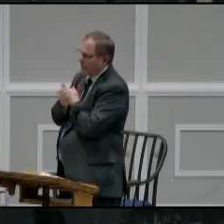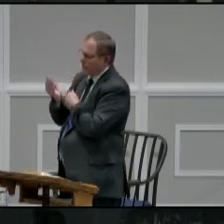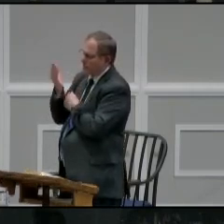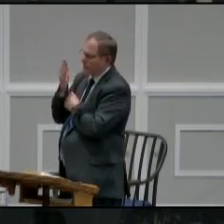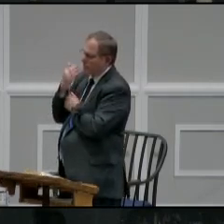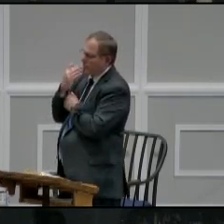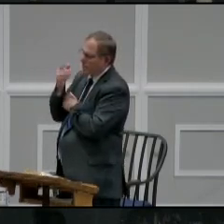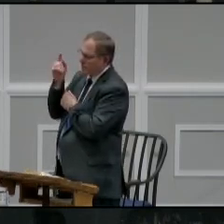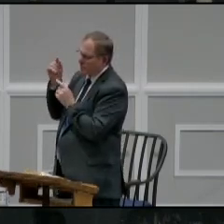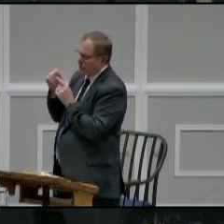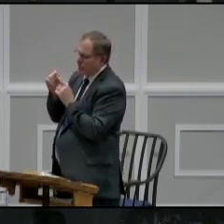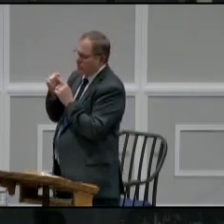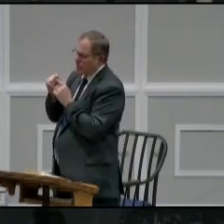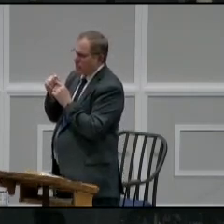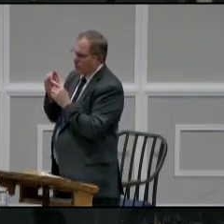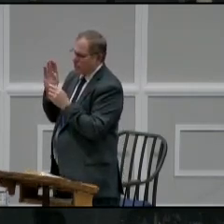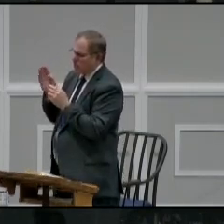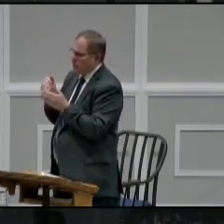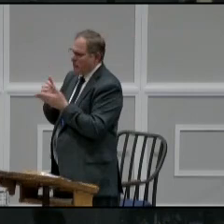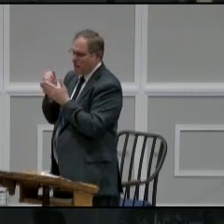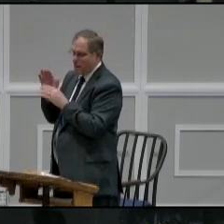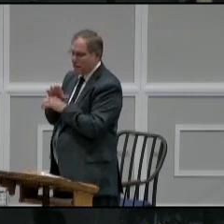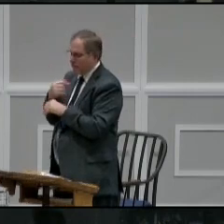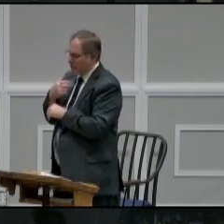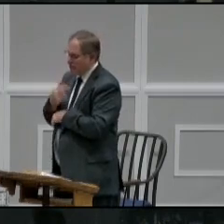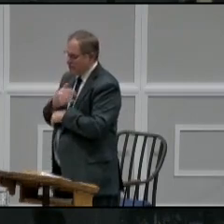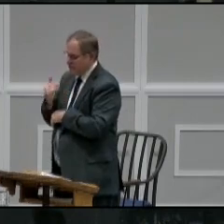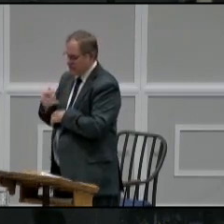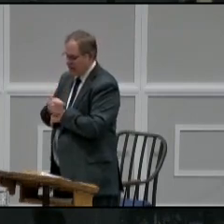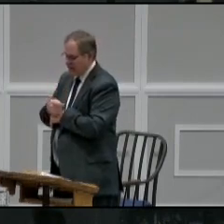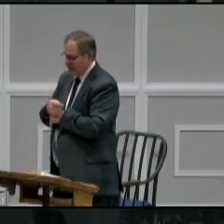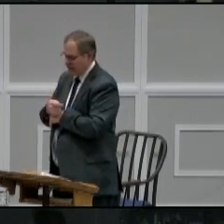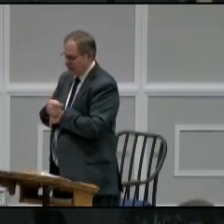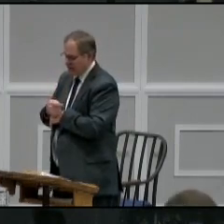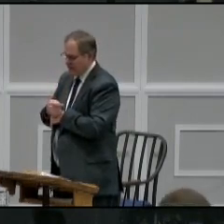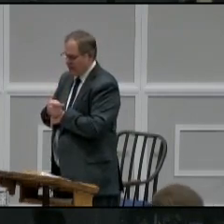so appropriate, so applicable, so helpful to us today.